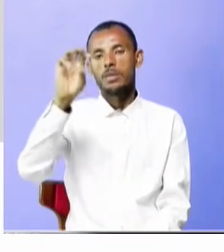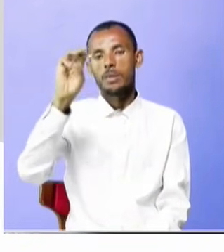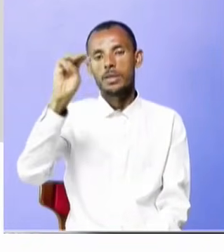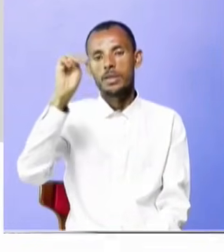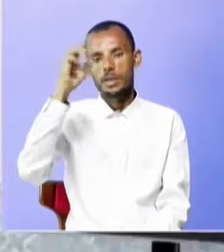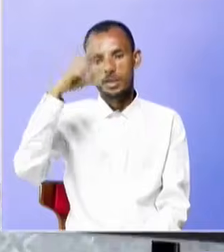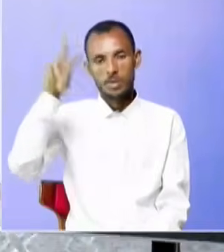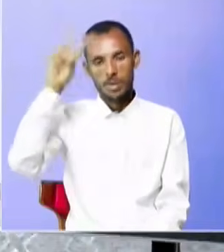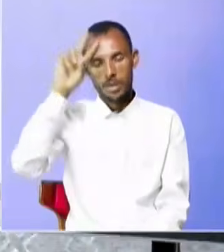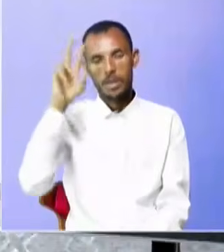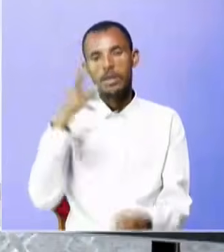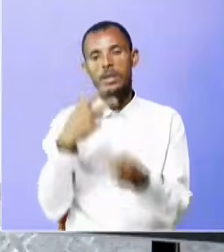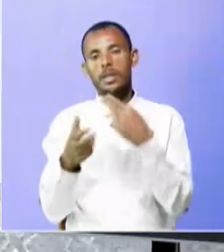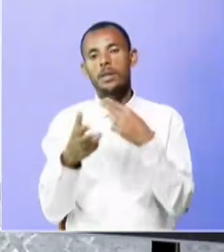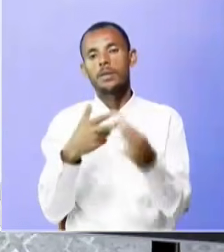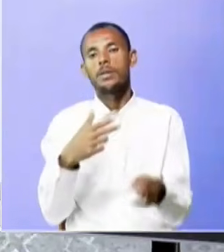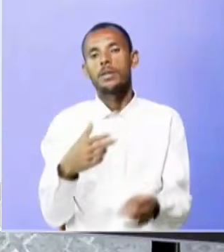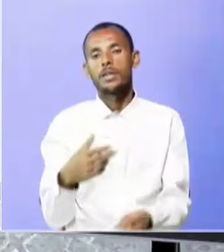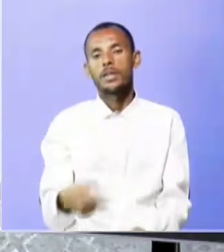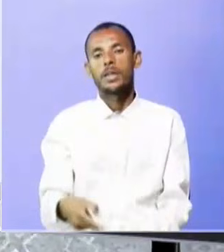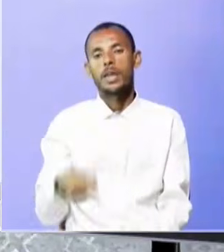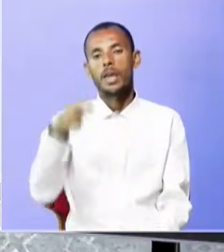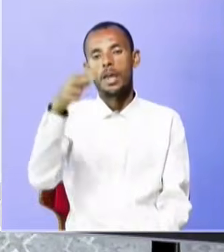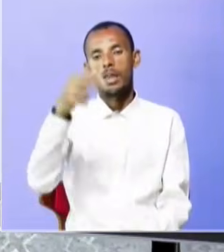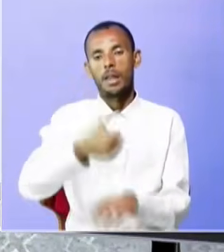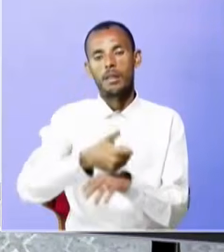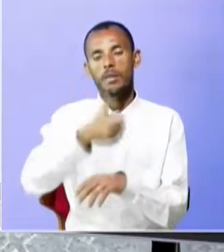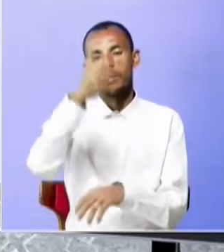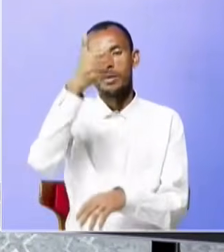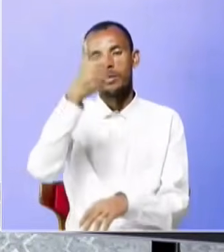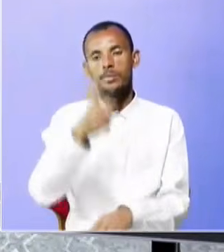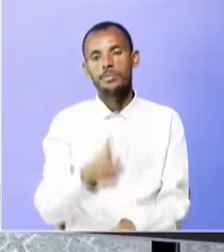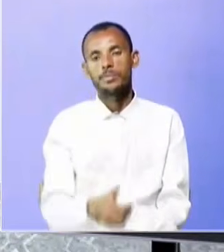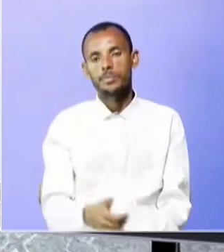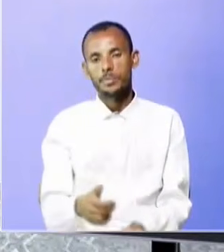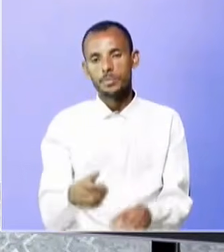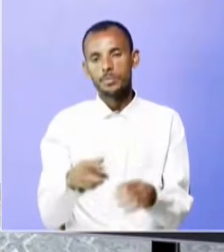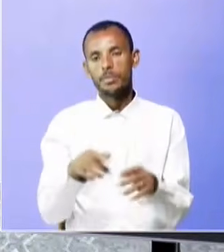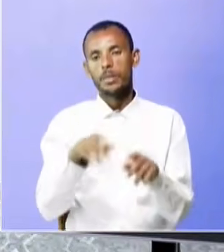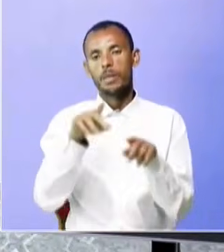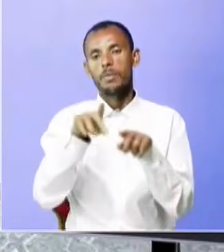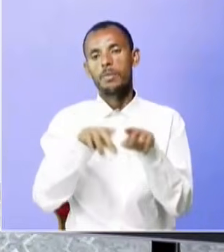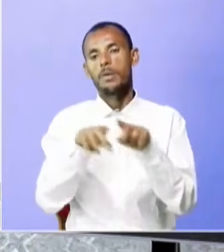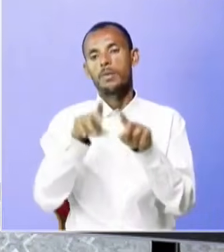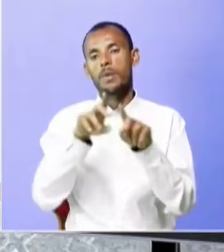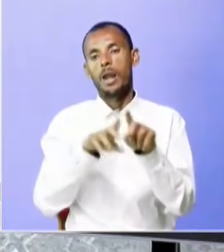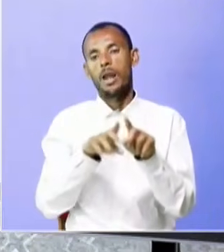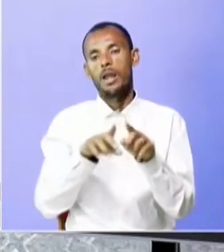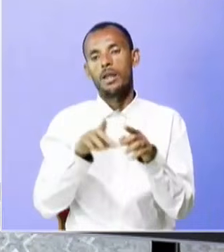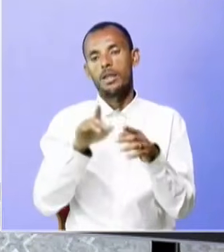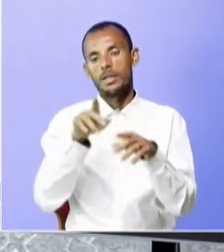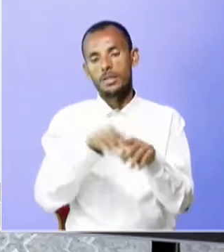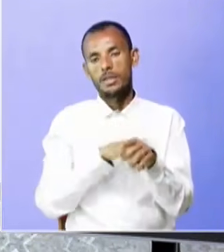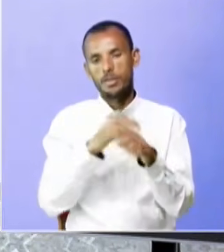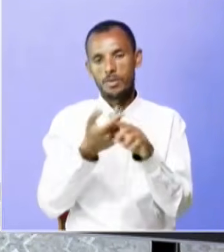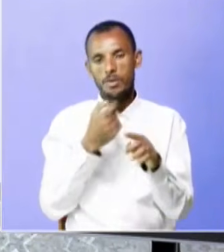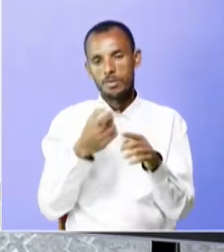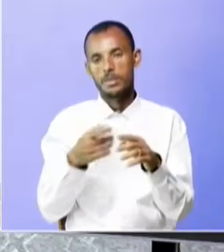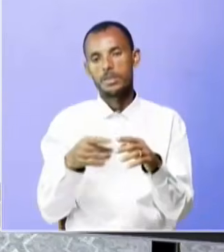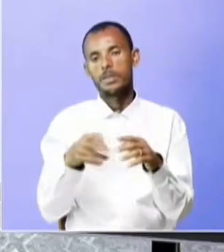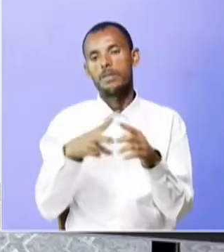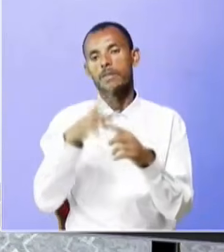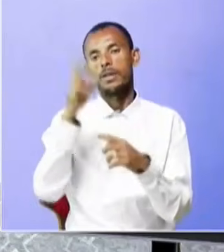square, times the height, which is the perpendicular distance from the